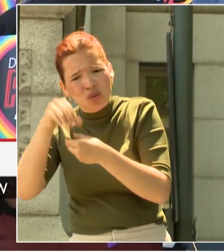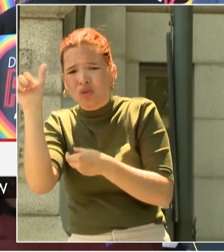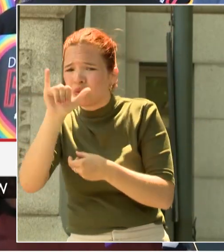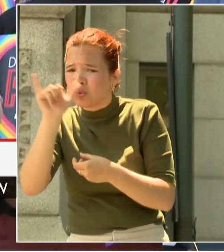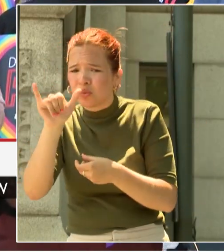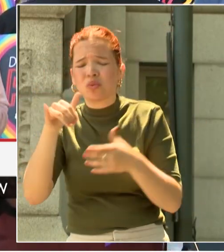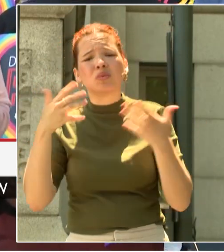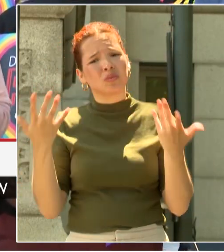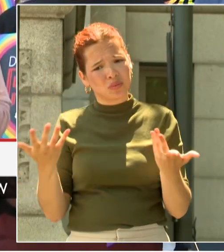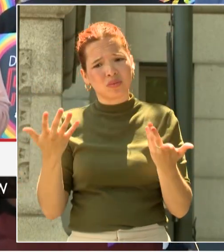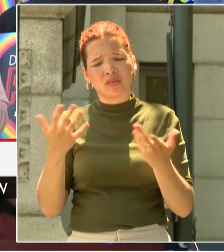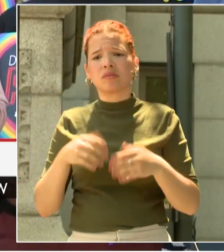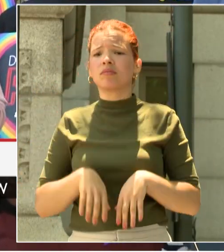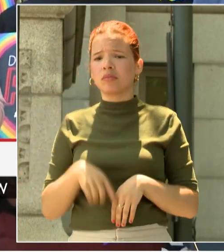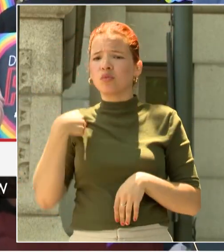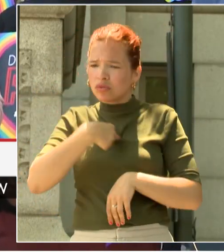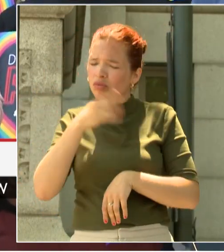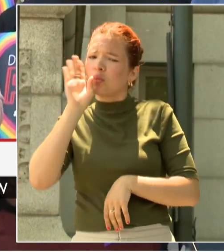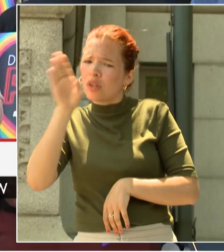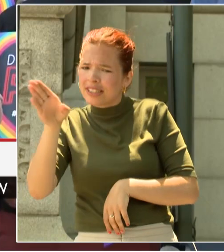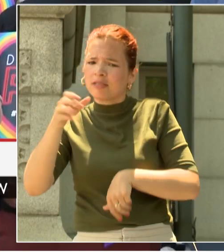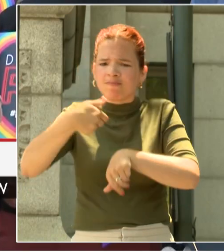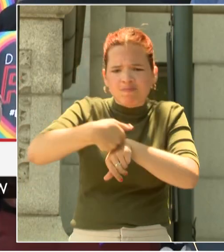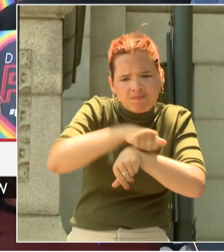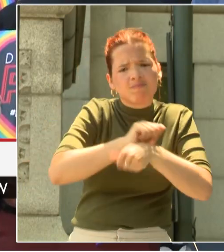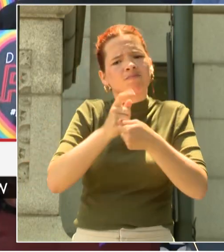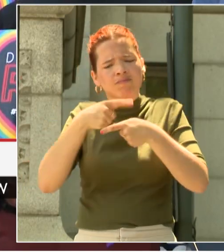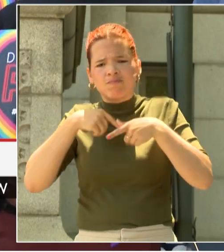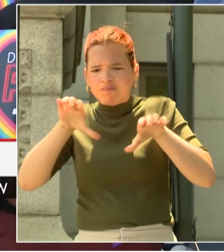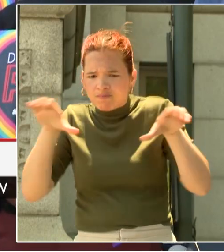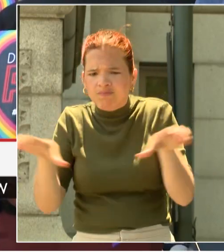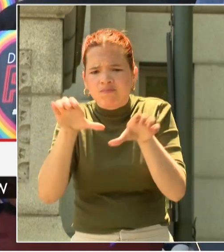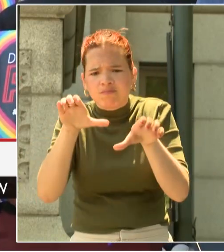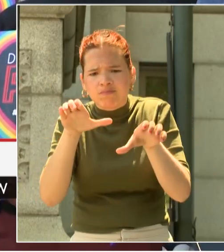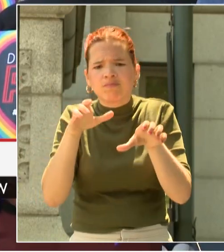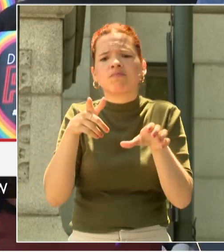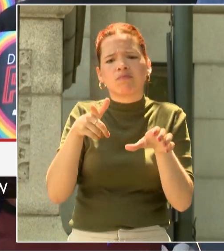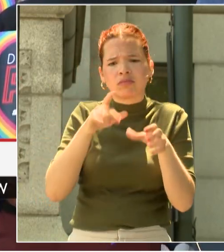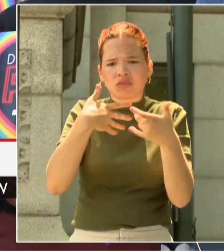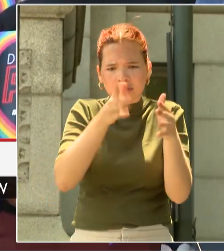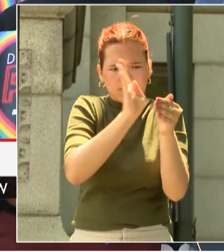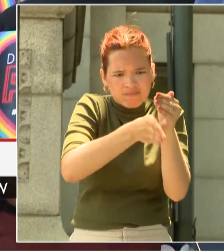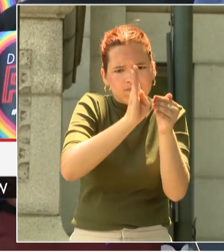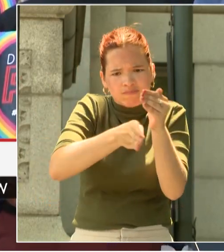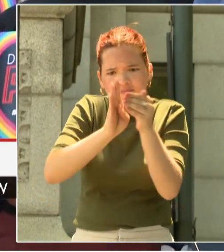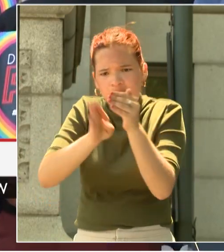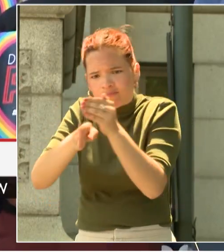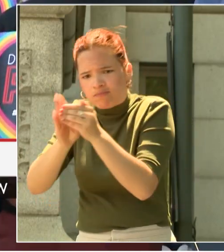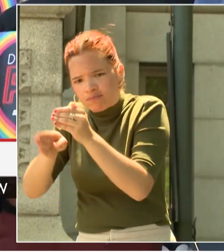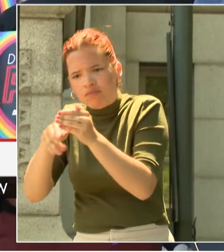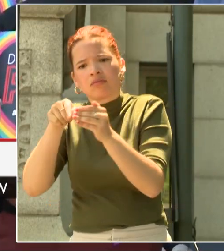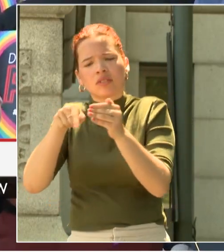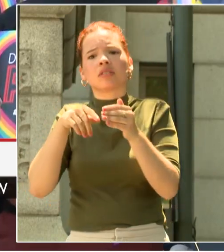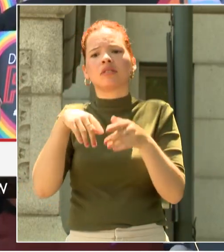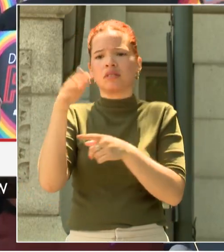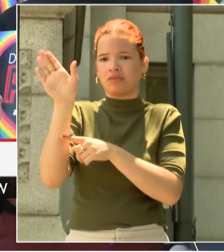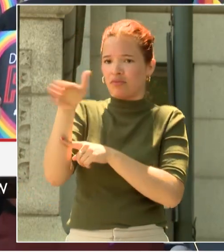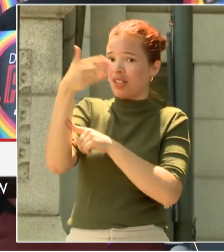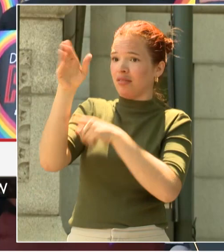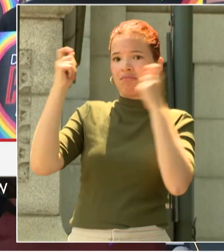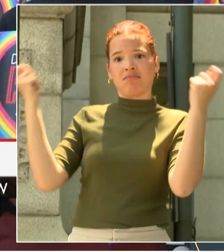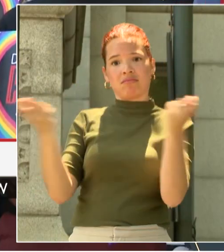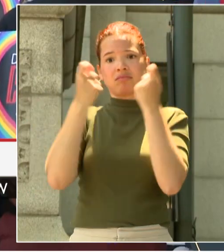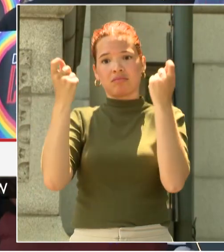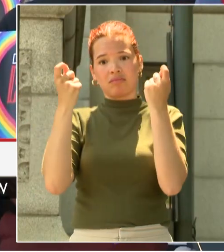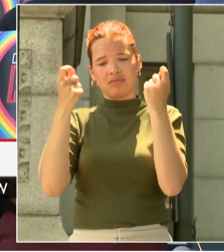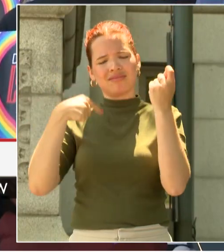we're going to buckle up. We're going to get the job done, and we're going to celebrate raising this flag, celebrate Pride all month, and